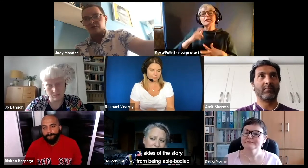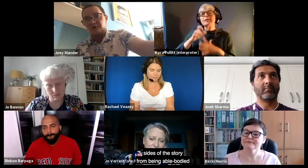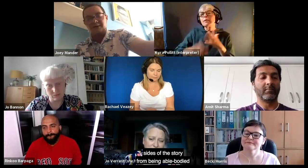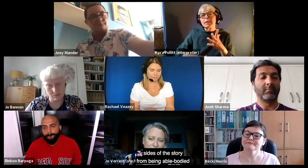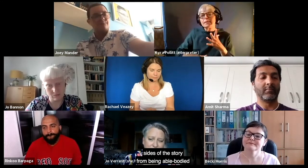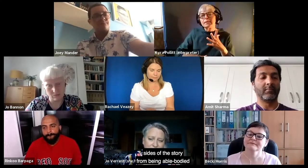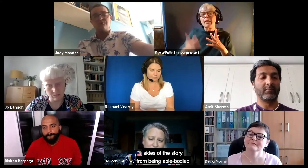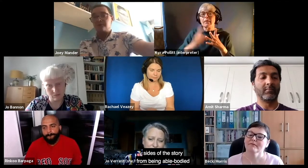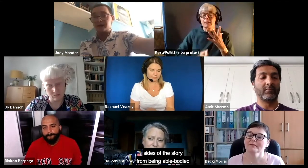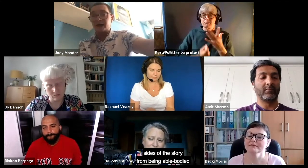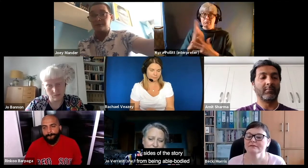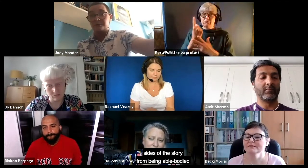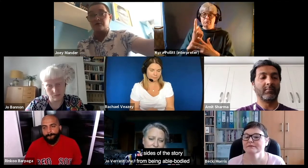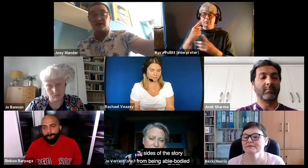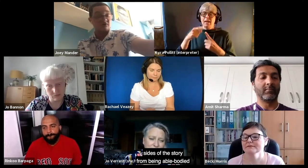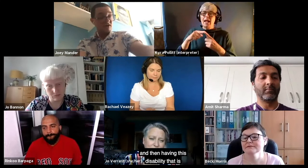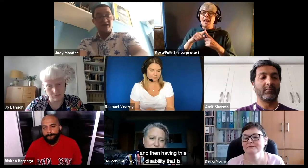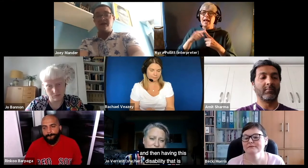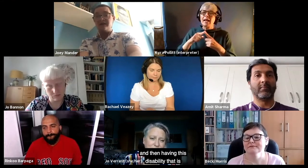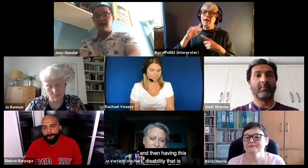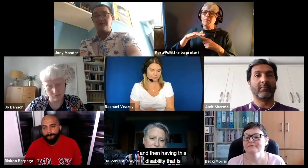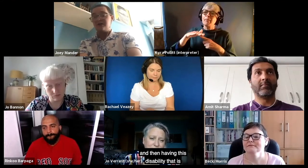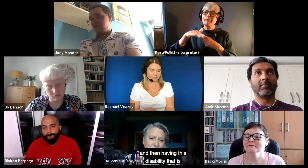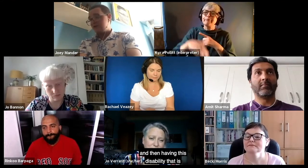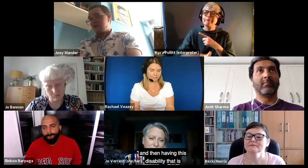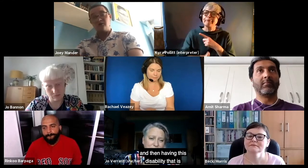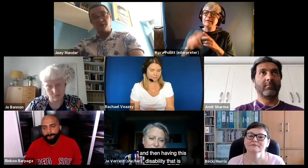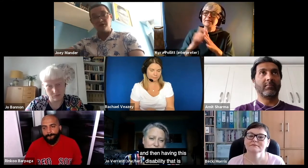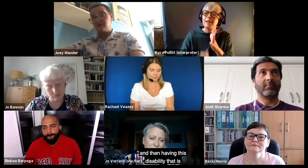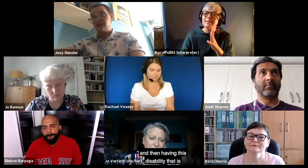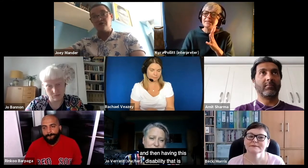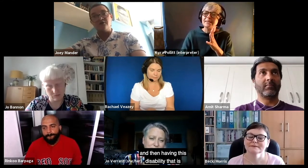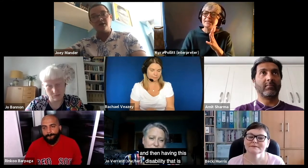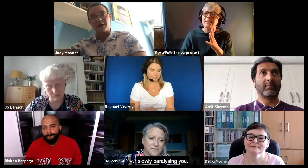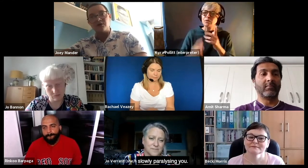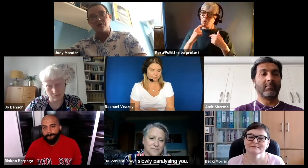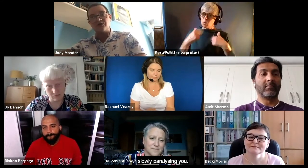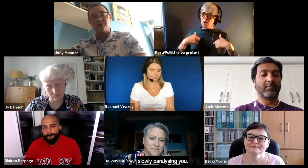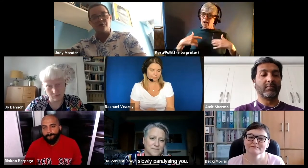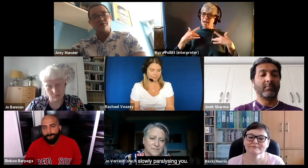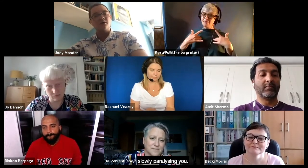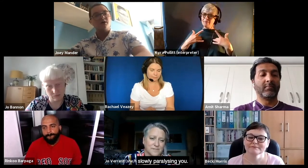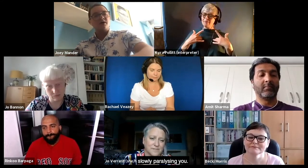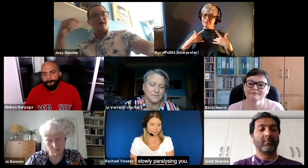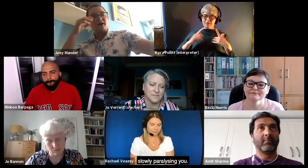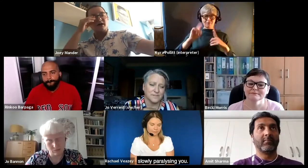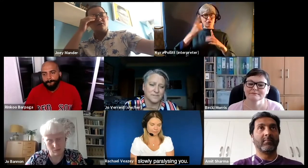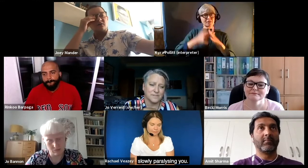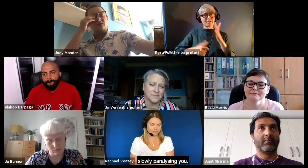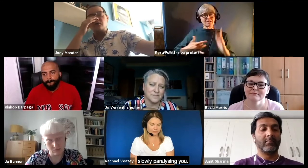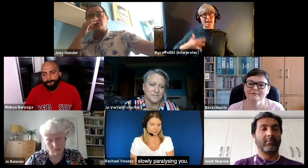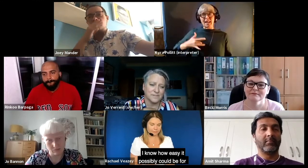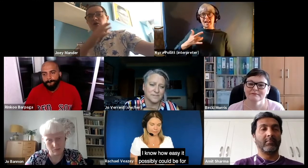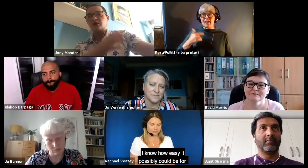the story, from being able-bodied and then having this disability that is slowly paralysing you.